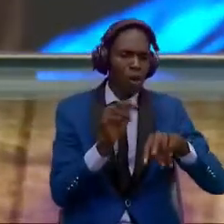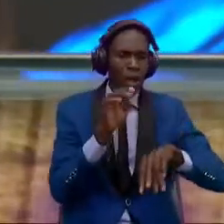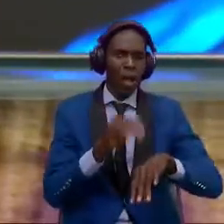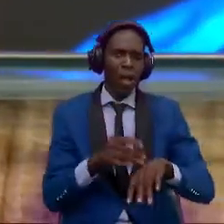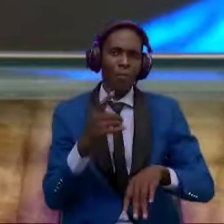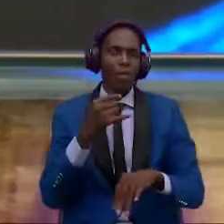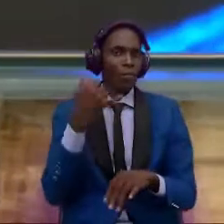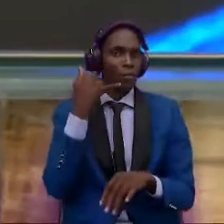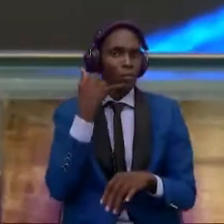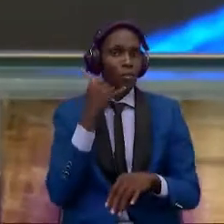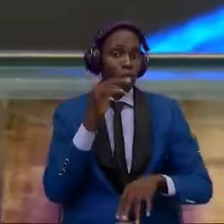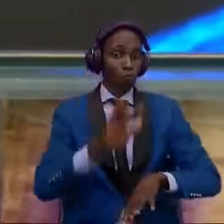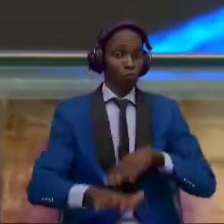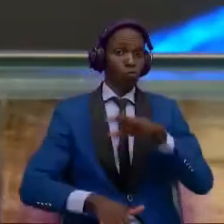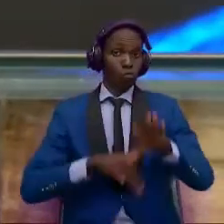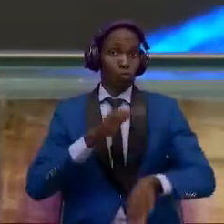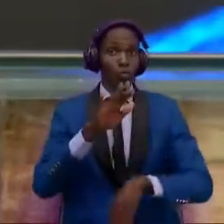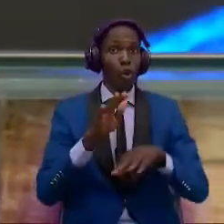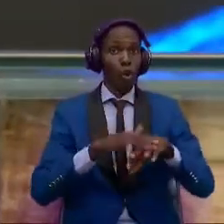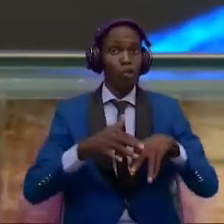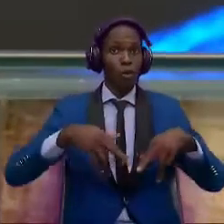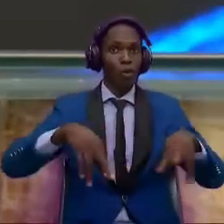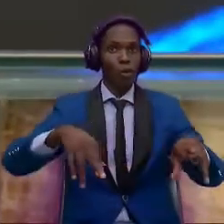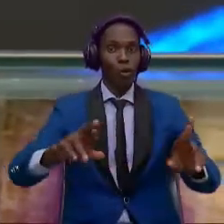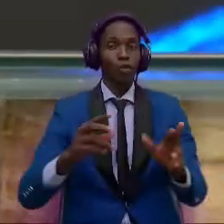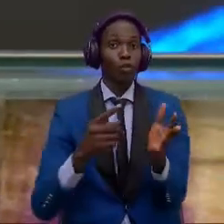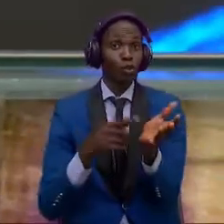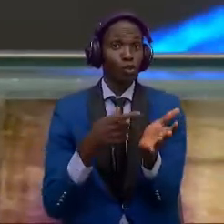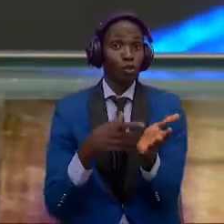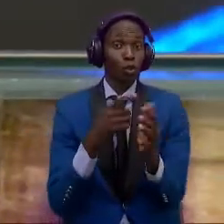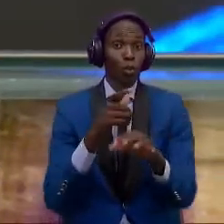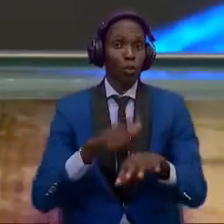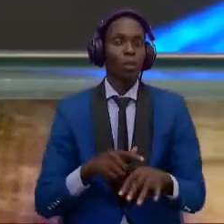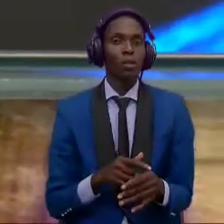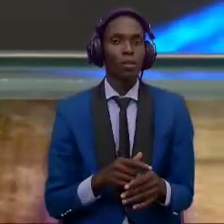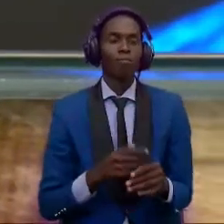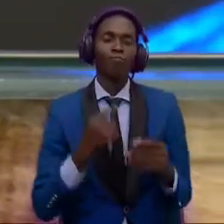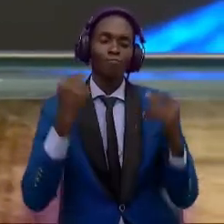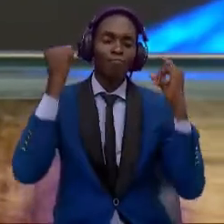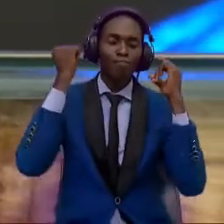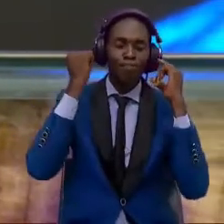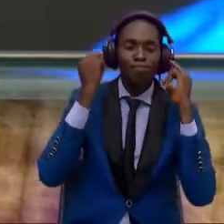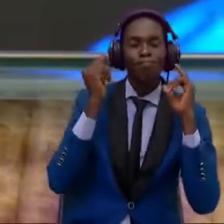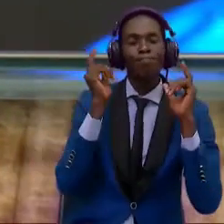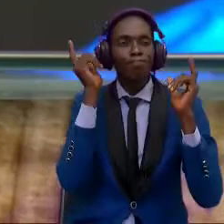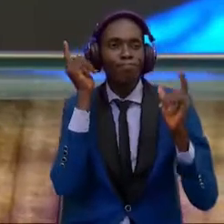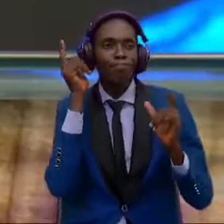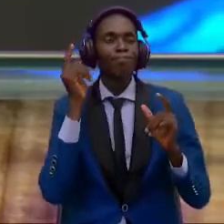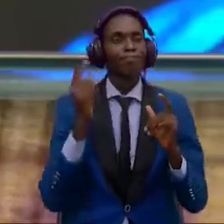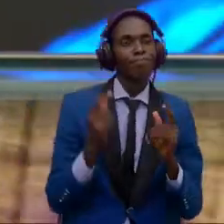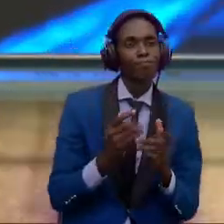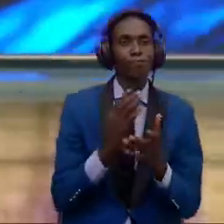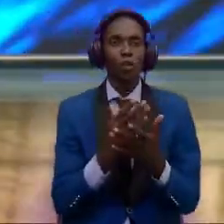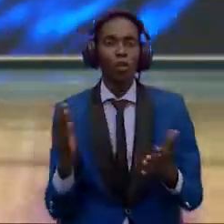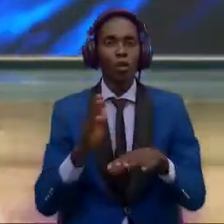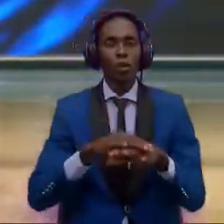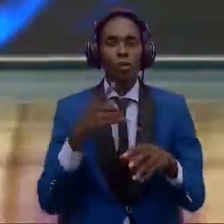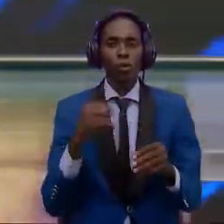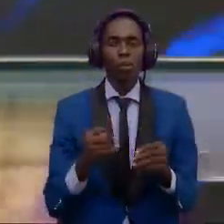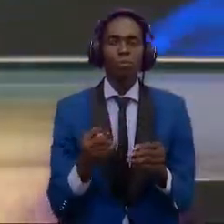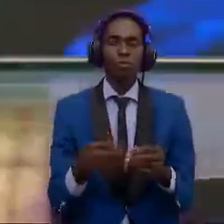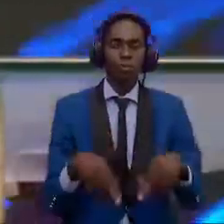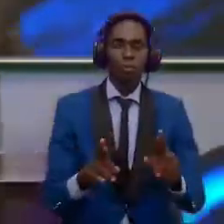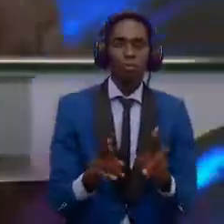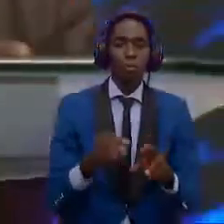If they're walking on the phone, if they're walking on the road, sometimes they're listening to something on the phone. If they're in the bus,